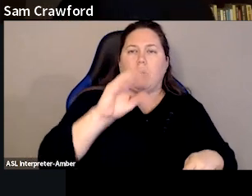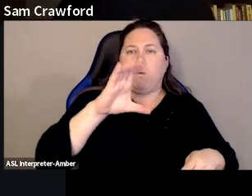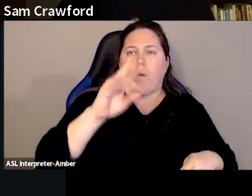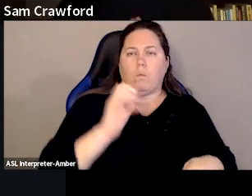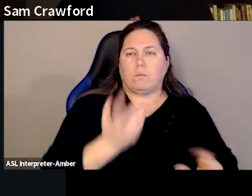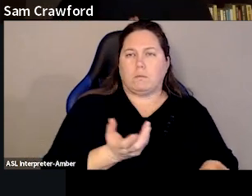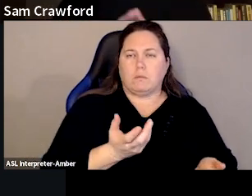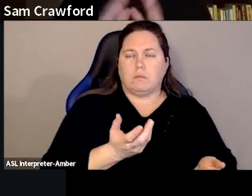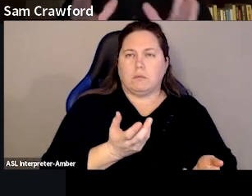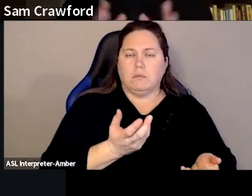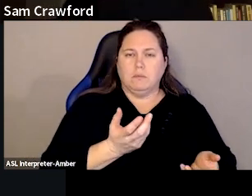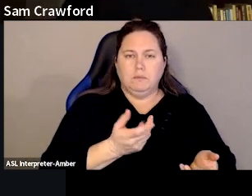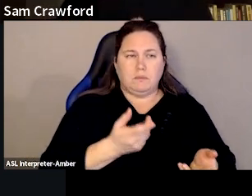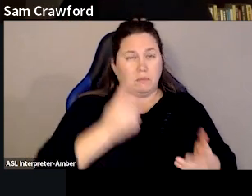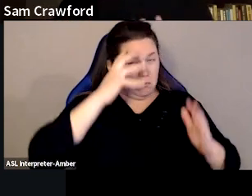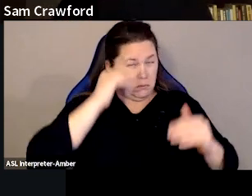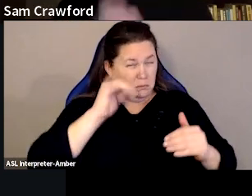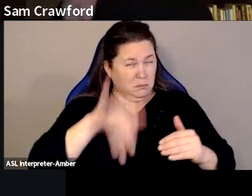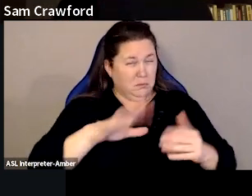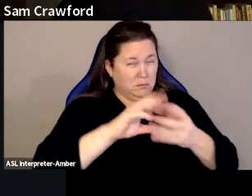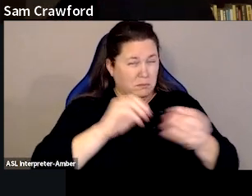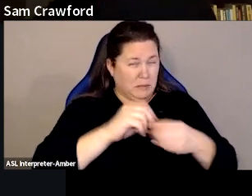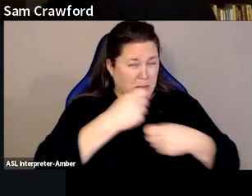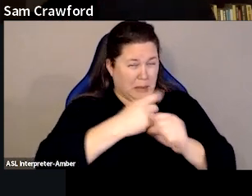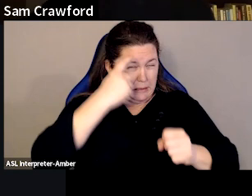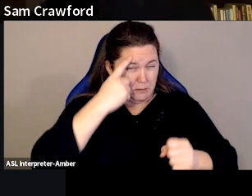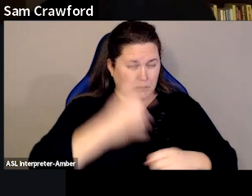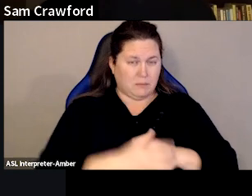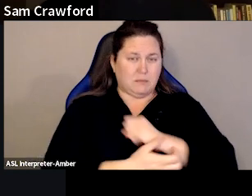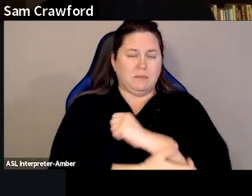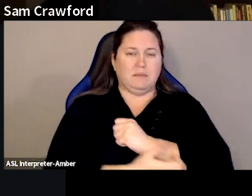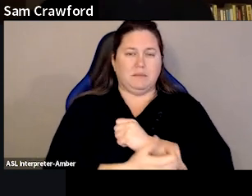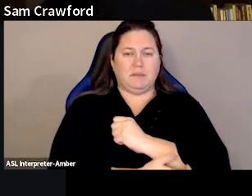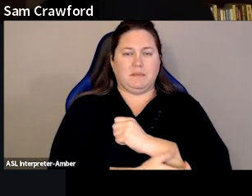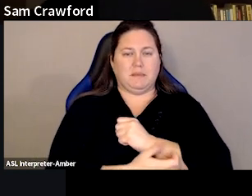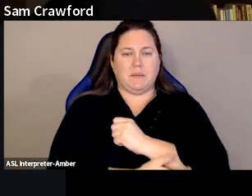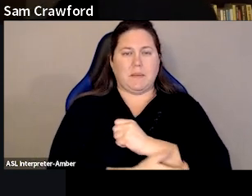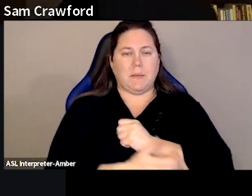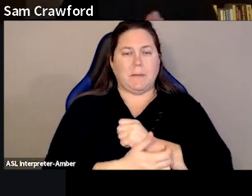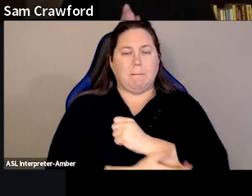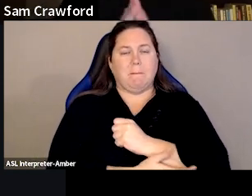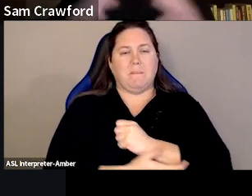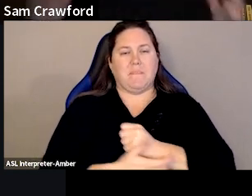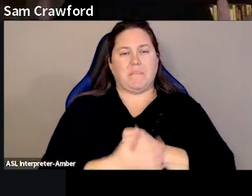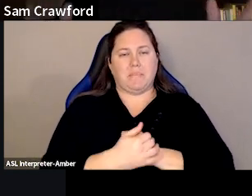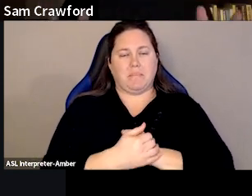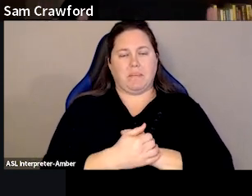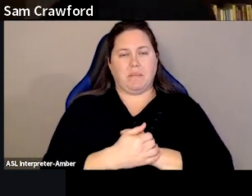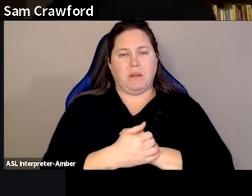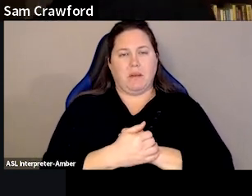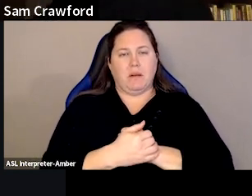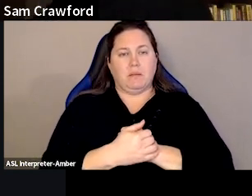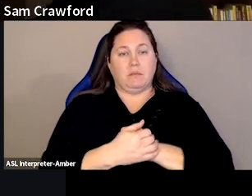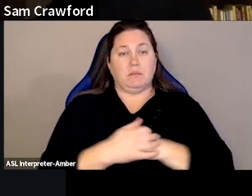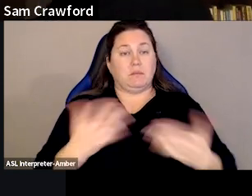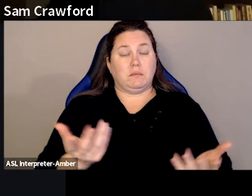makes sense. But if it doesn't, at least you got this picture of Gordon to laugh at. So what else has